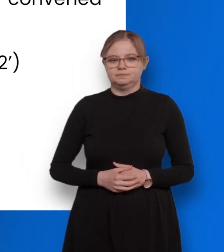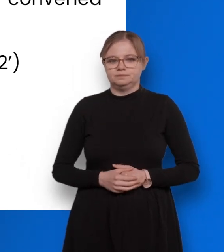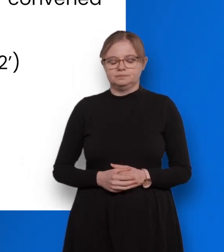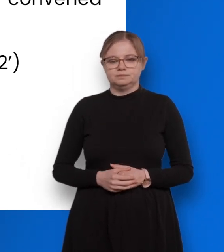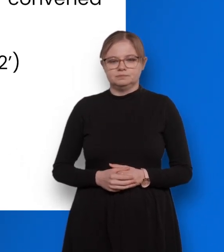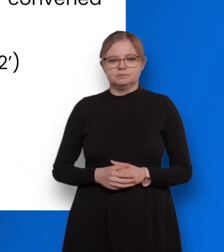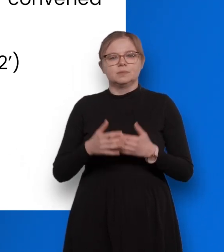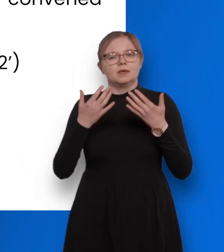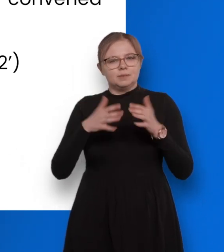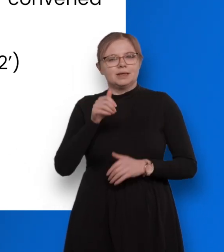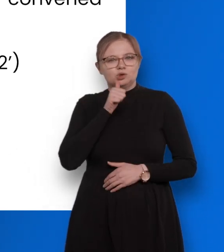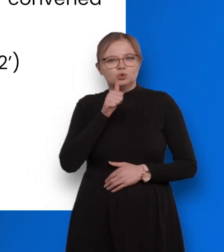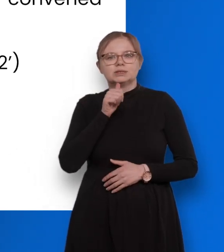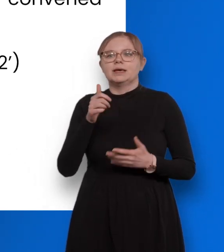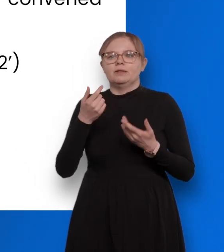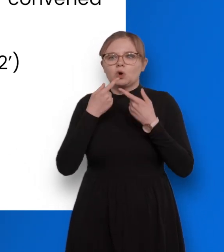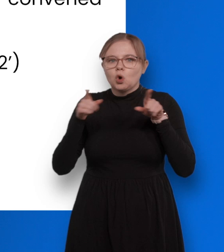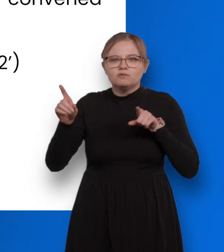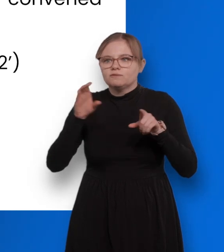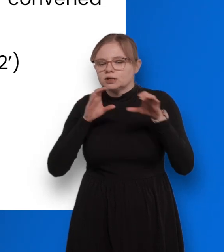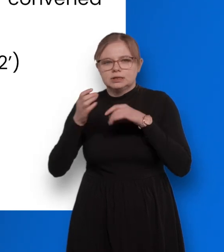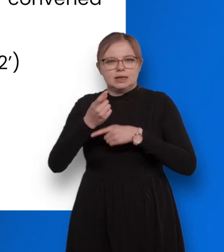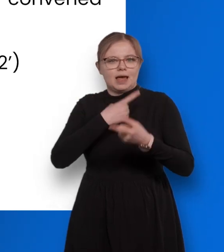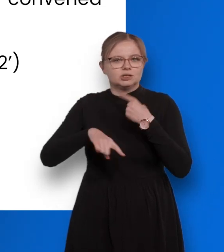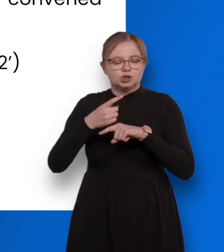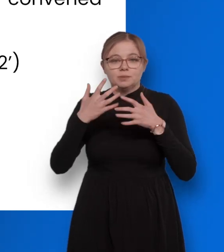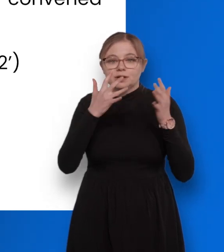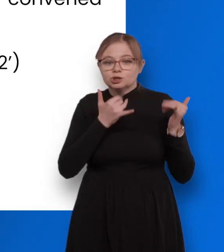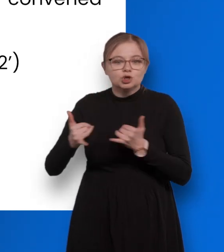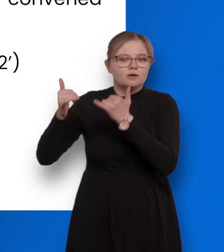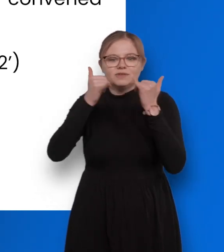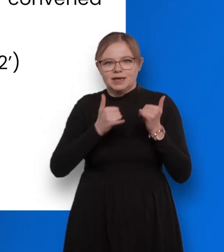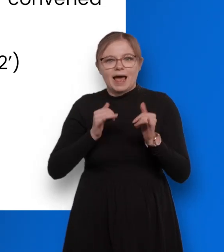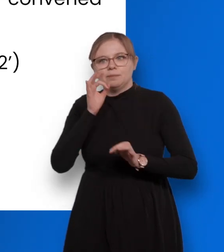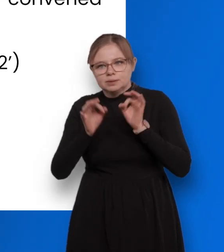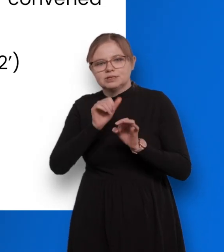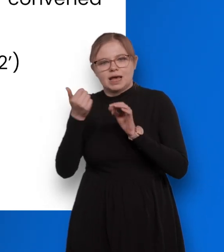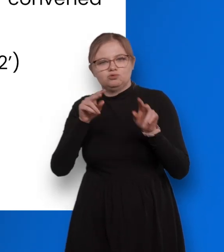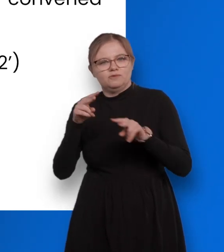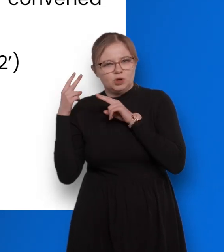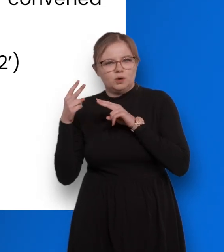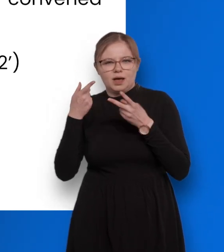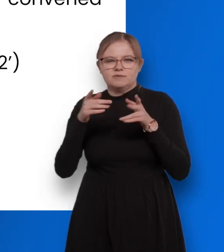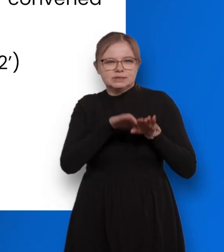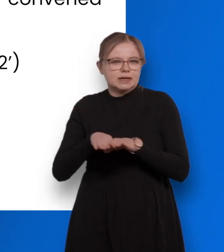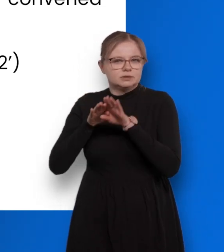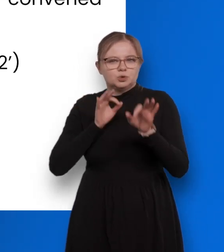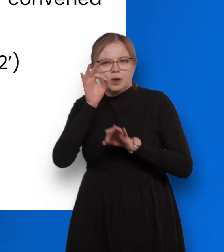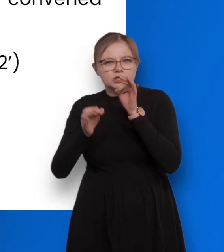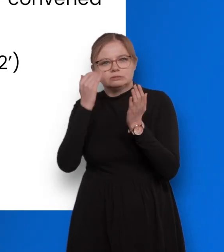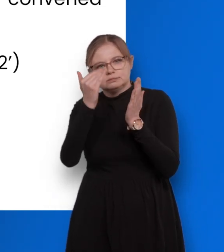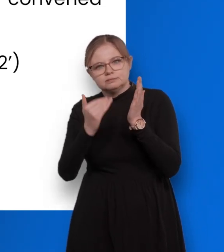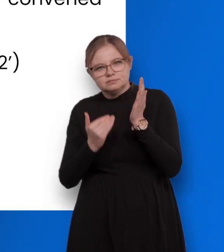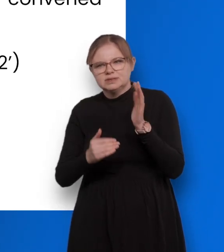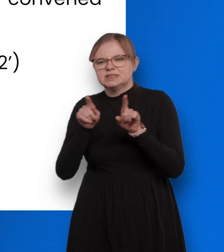Using a funding call from last year, we surveyed applicants and reviewers using a standard question set adopted by other funders across the sector, so that we